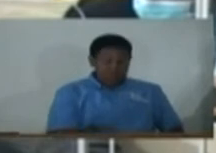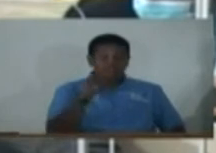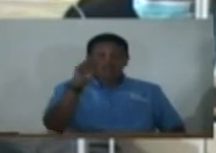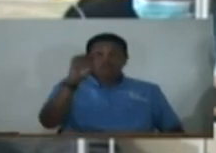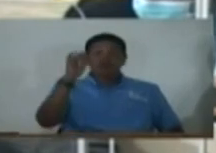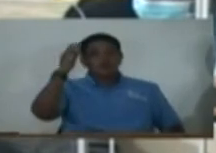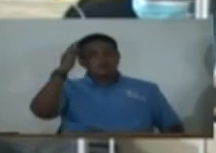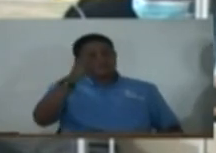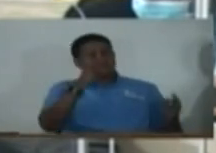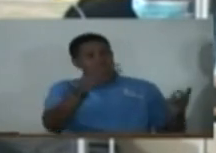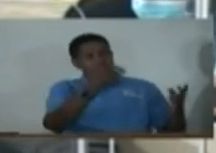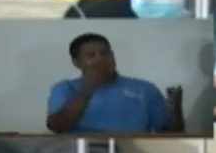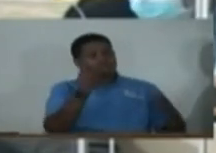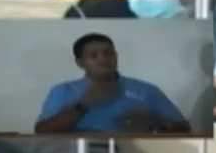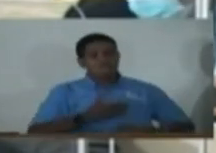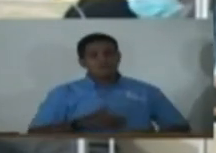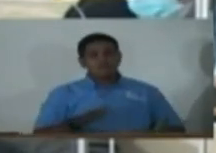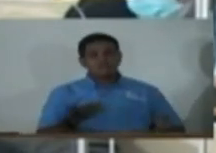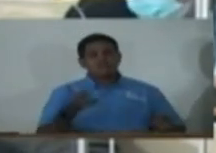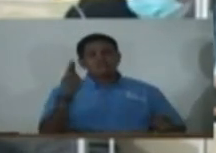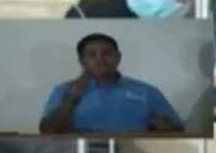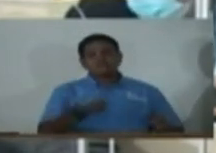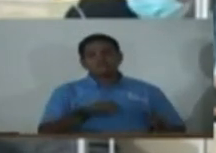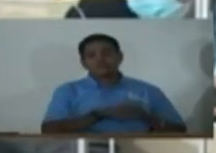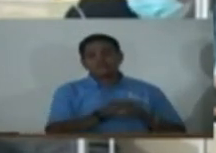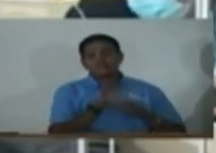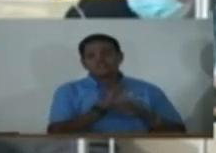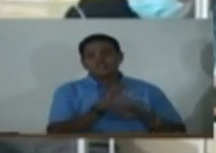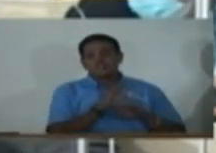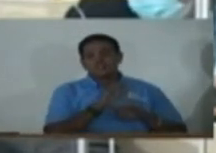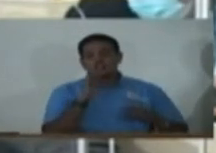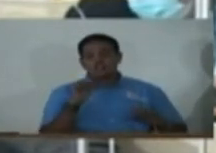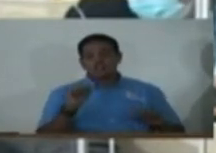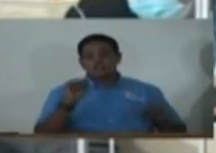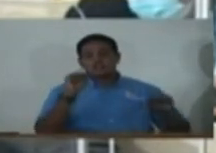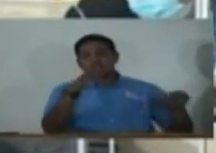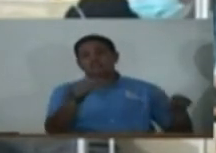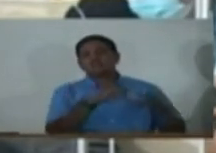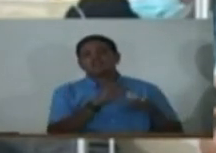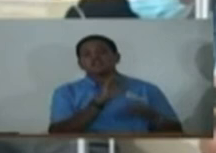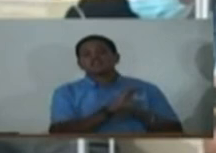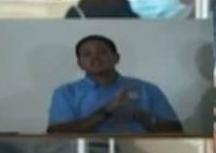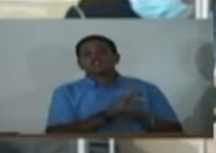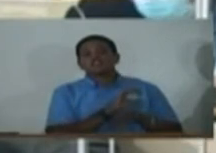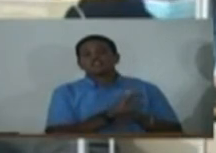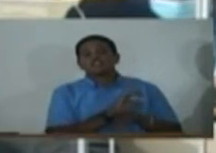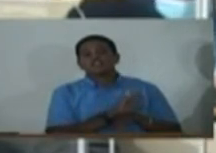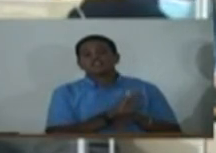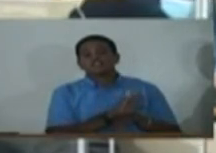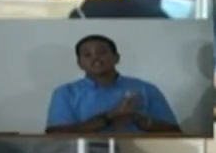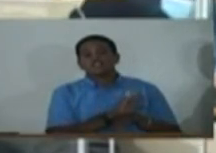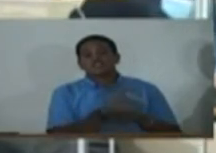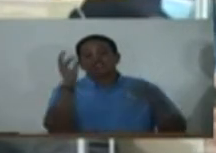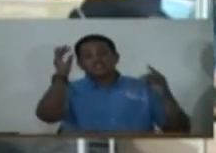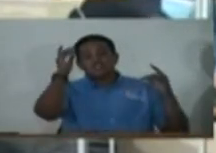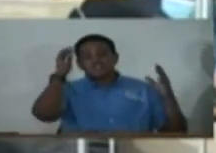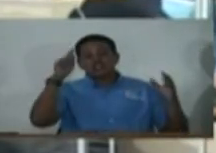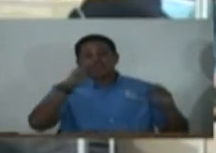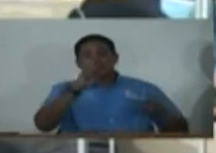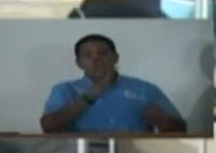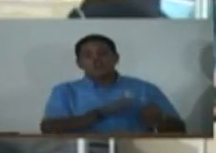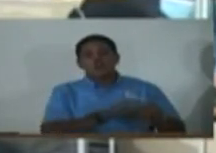Otherwise, a gathering in a church is considered as a normal